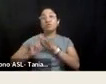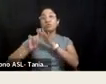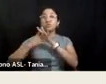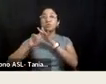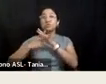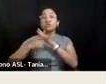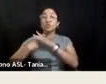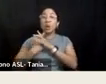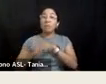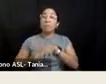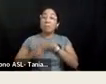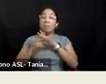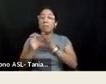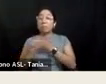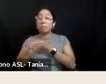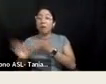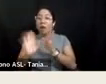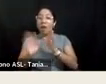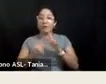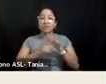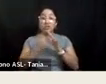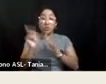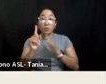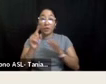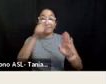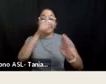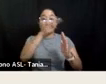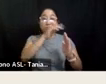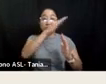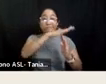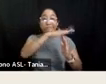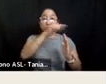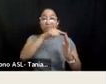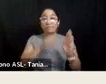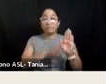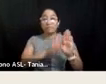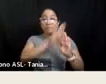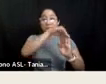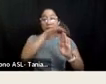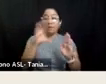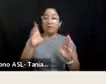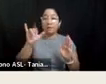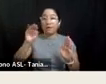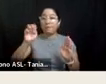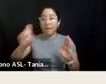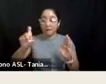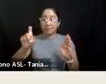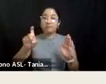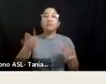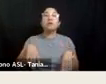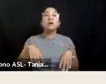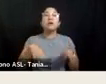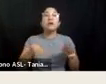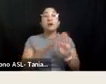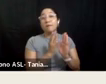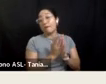that the beginning of the story. How does that change the structure of the way that you tell the story? What if all of that, everything that happened before your climax, that was